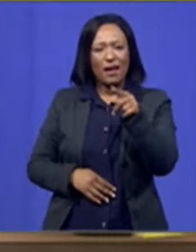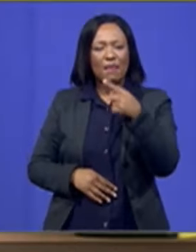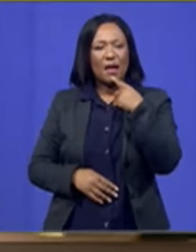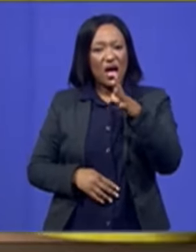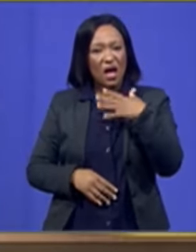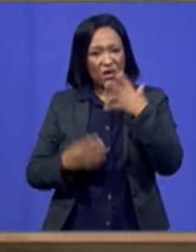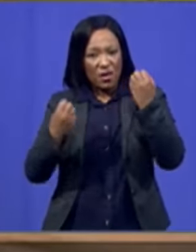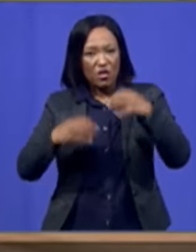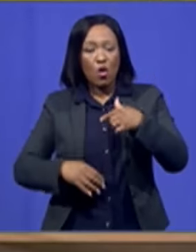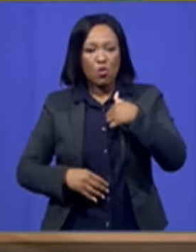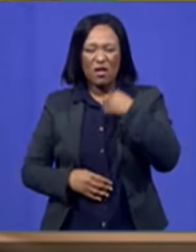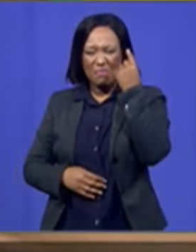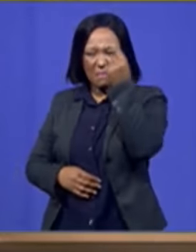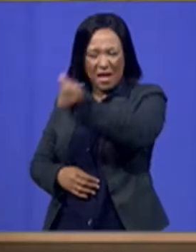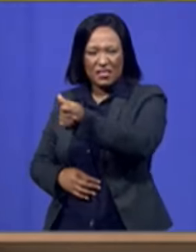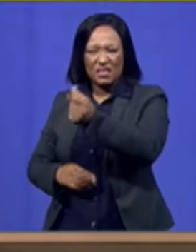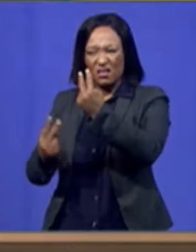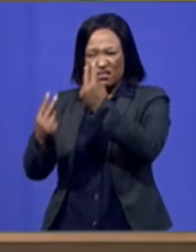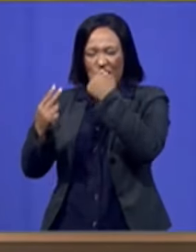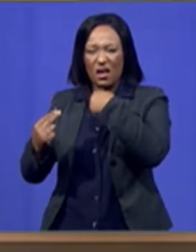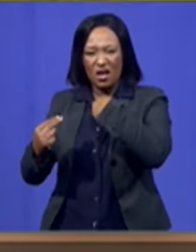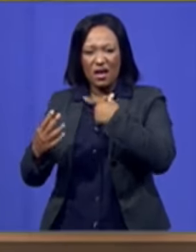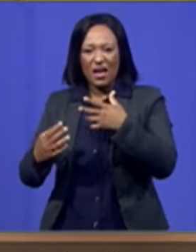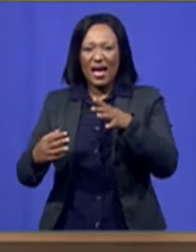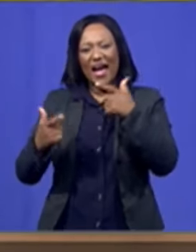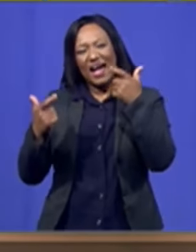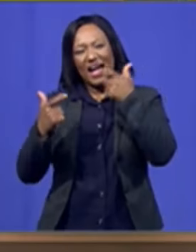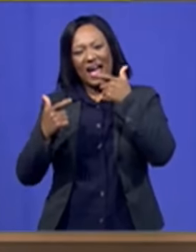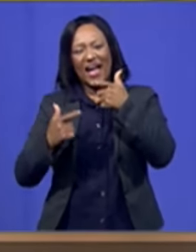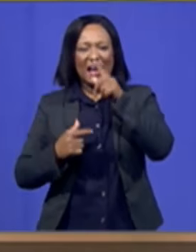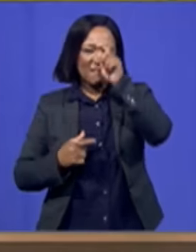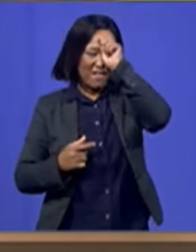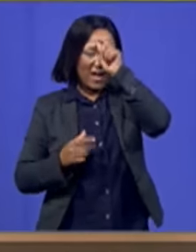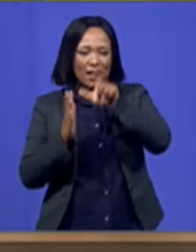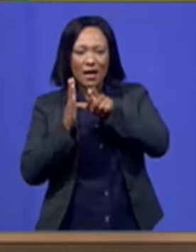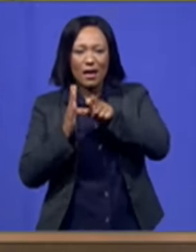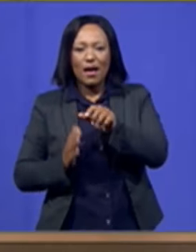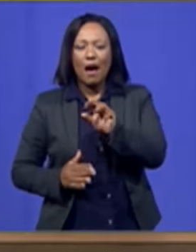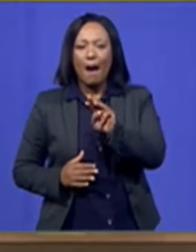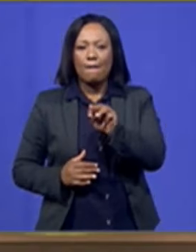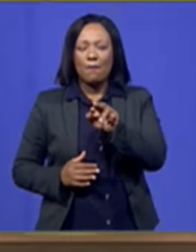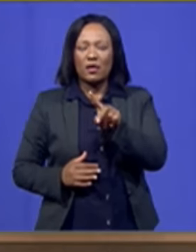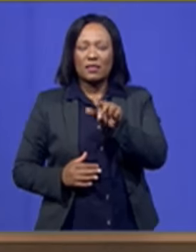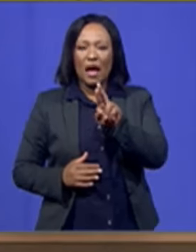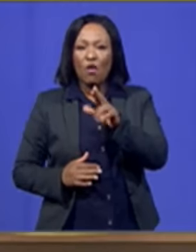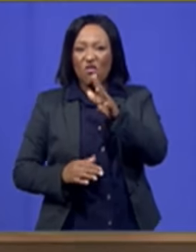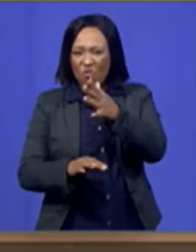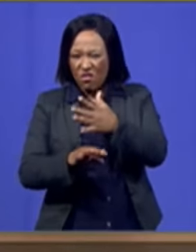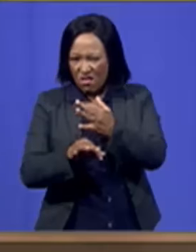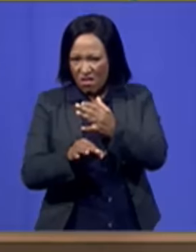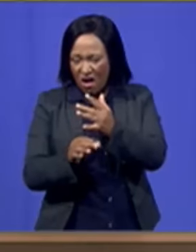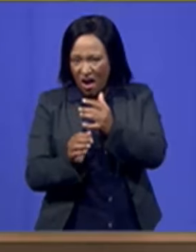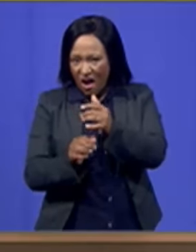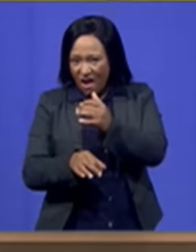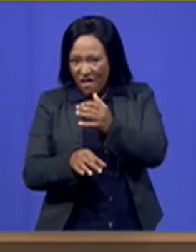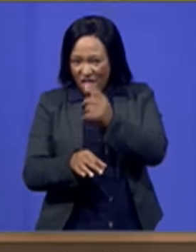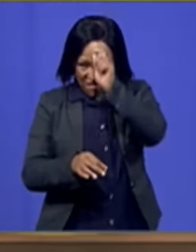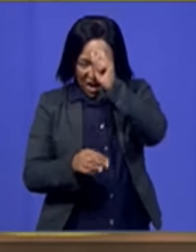jewa re ba bethile rena sheba bafana ba style Mudau mfana ka bona wa etsa taba